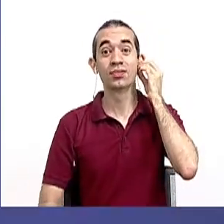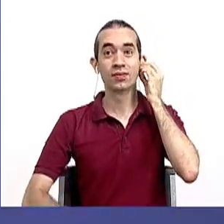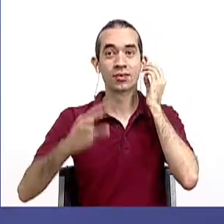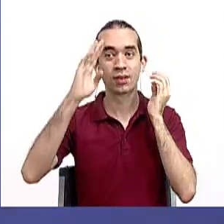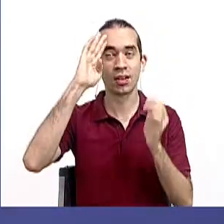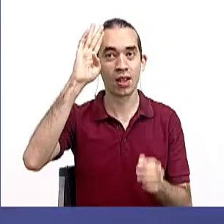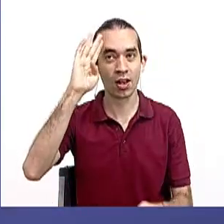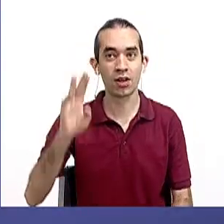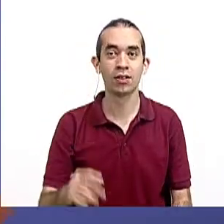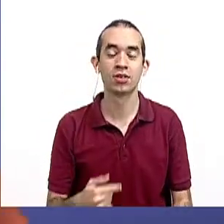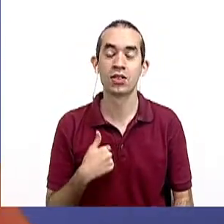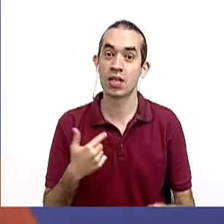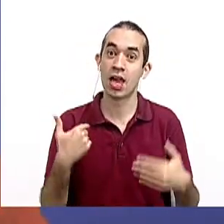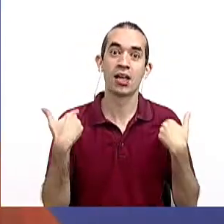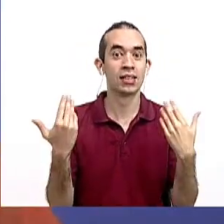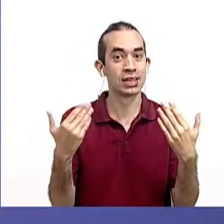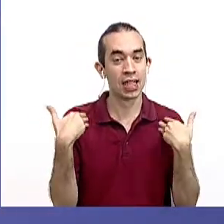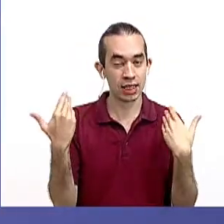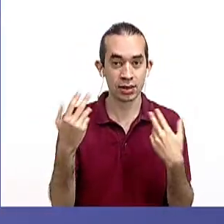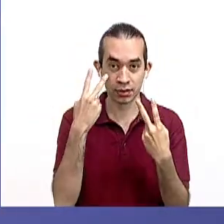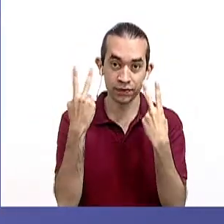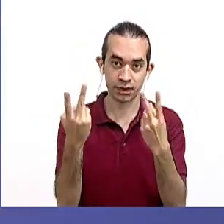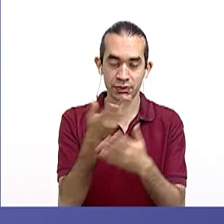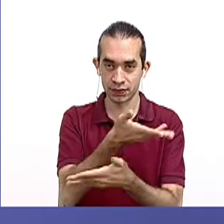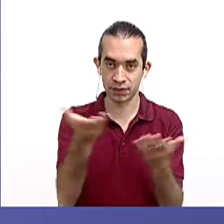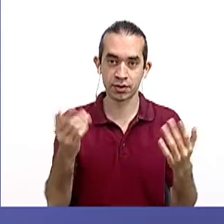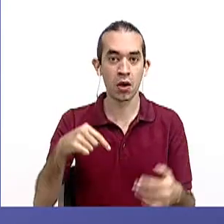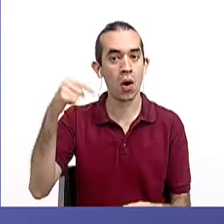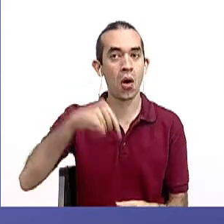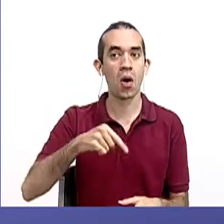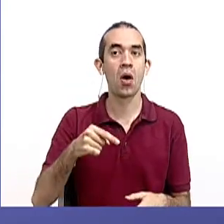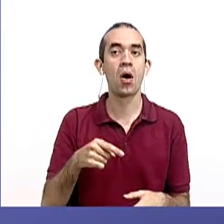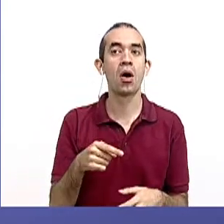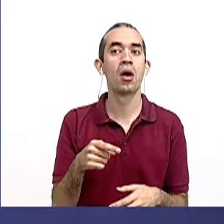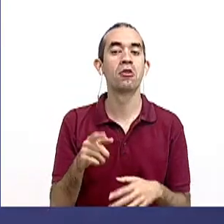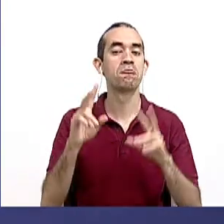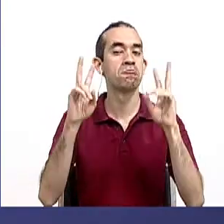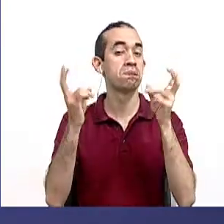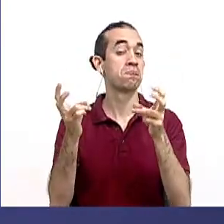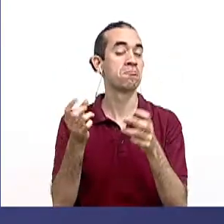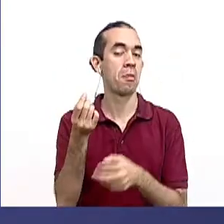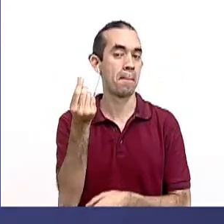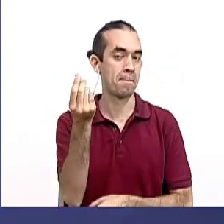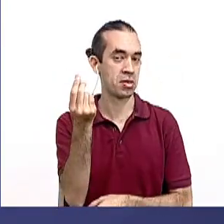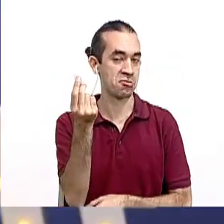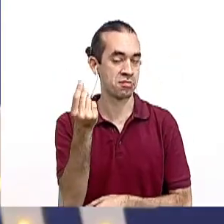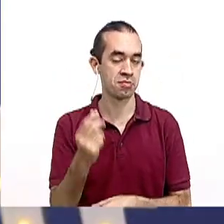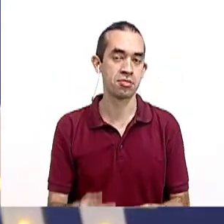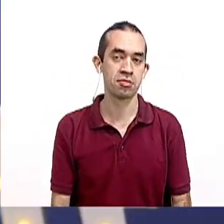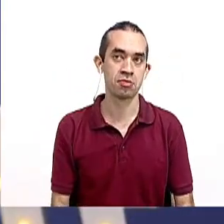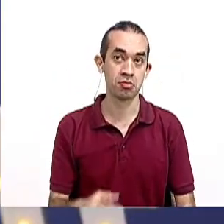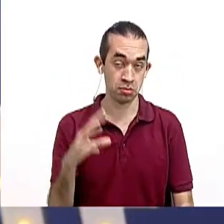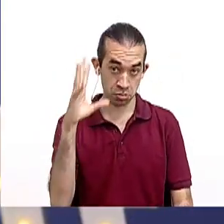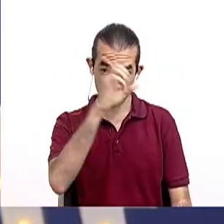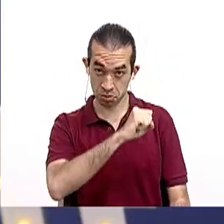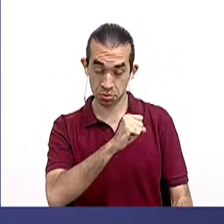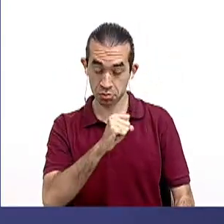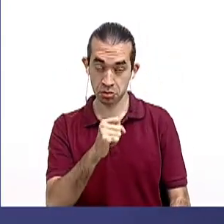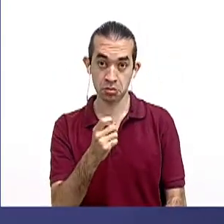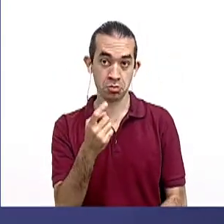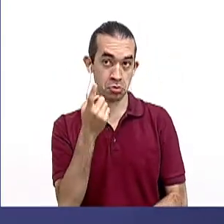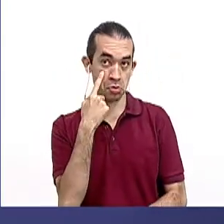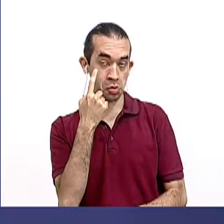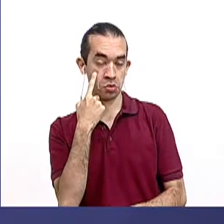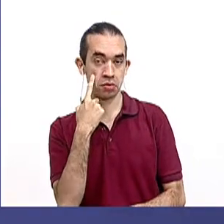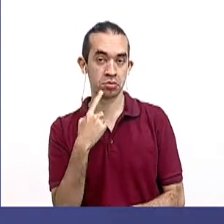Hello! I'm so happy to see you. Today let's talk about prices. Have you noticed that sometimes